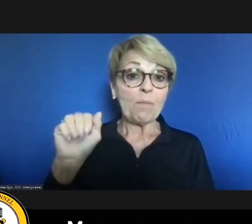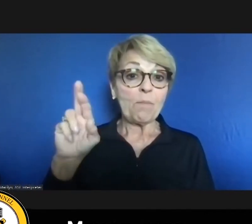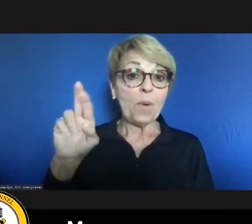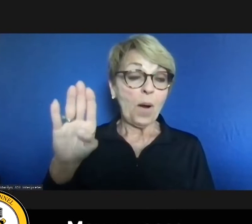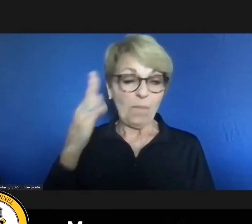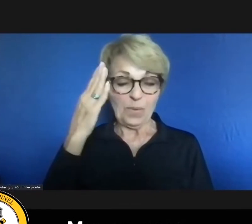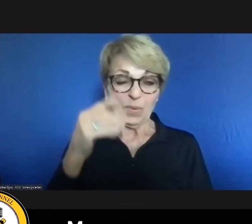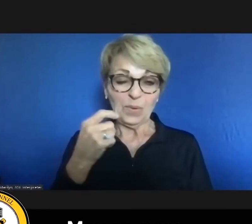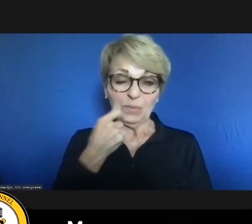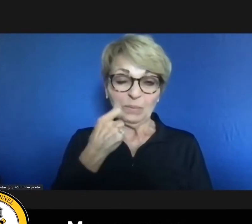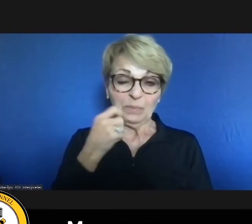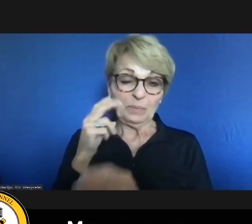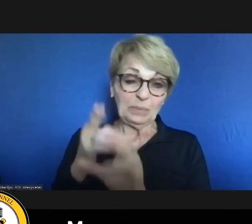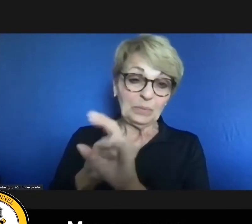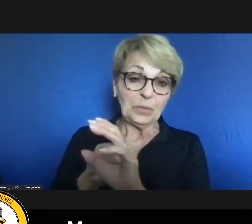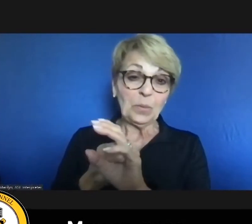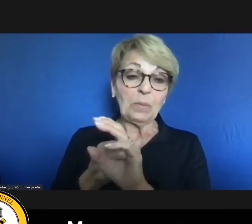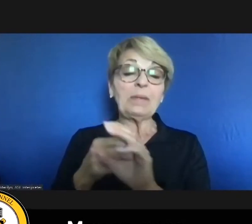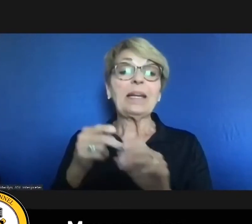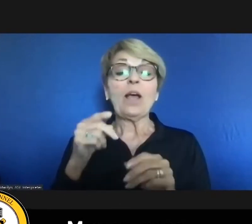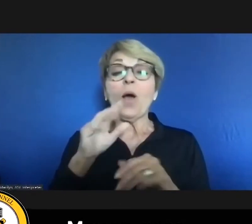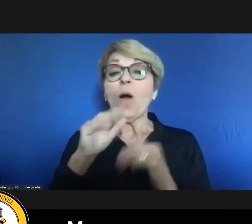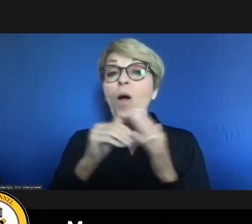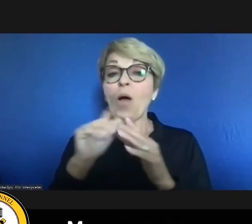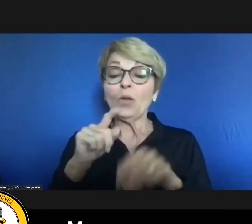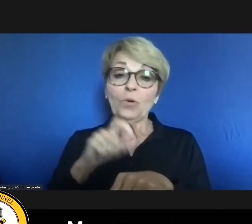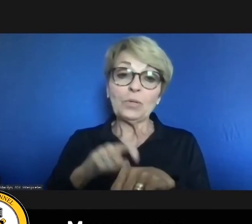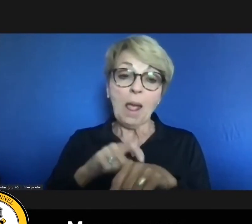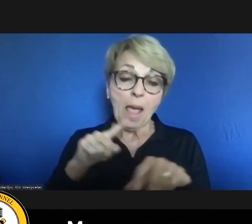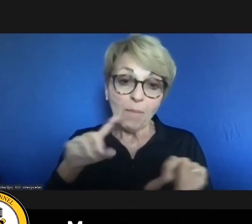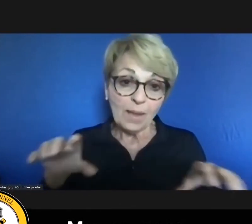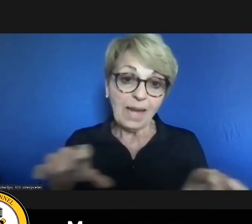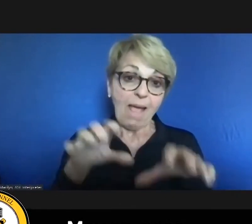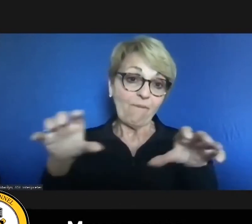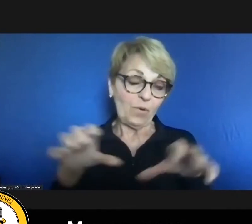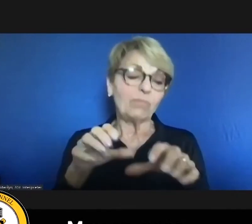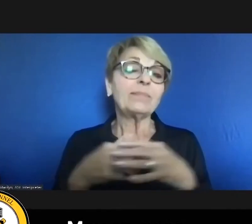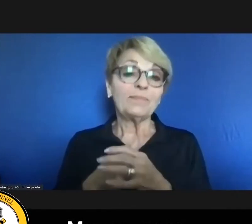just fairly recently, but all the time and effort that you've put into it as well.